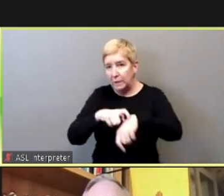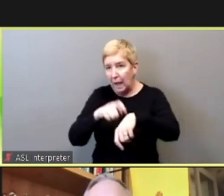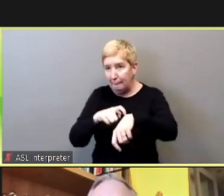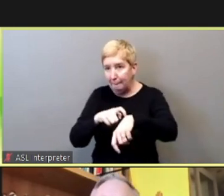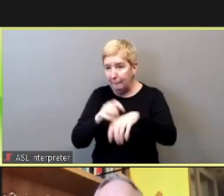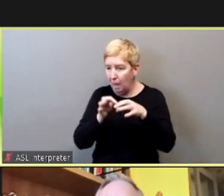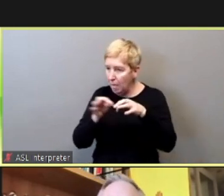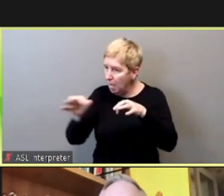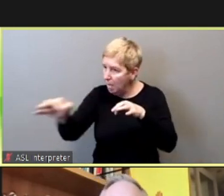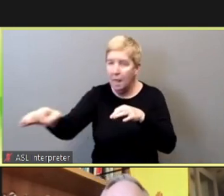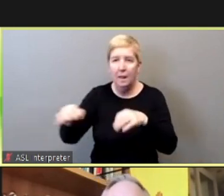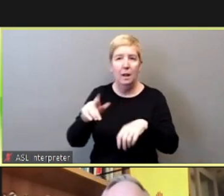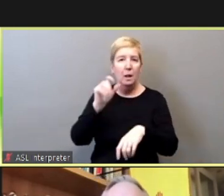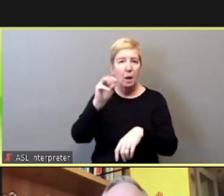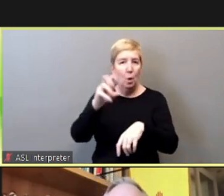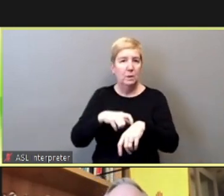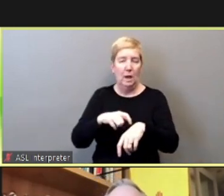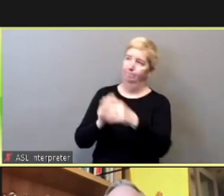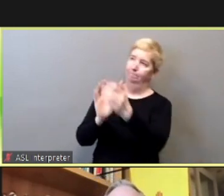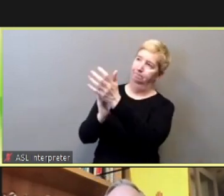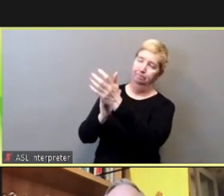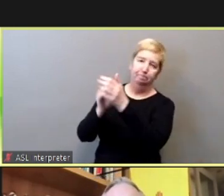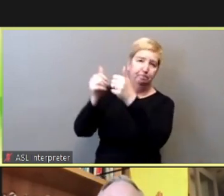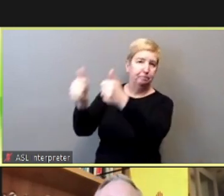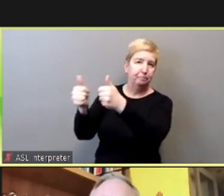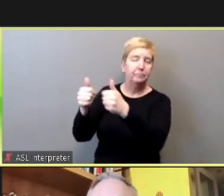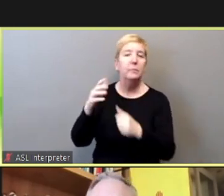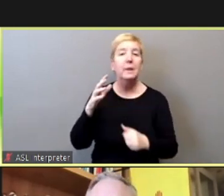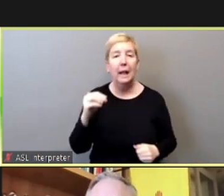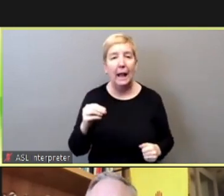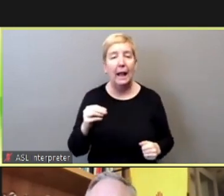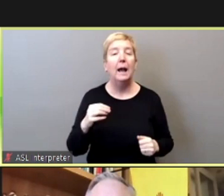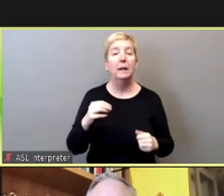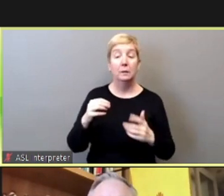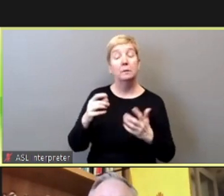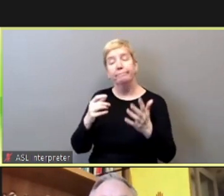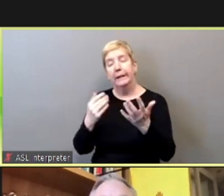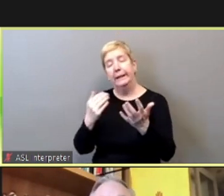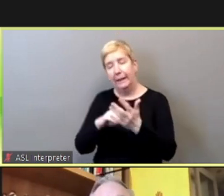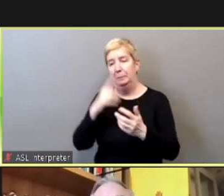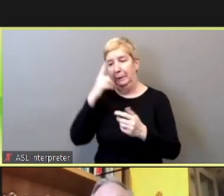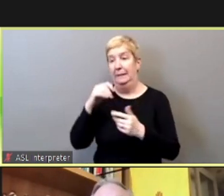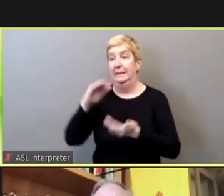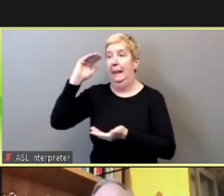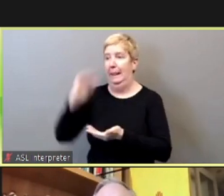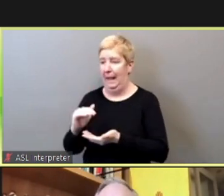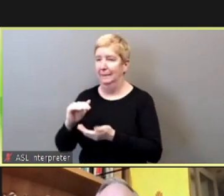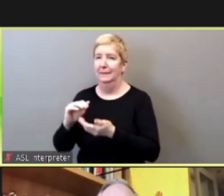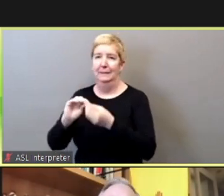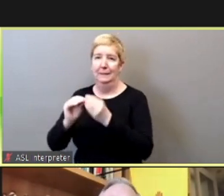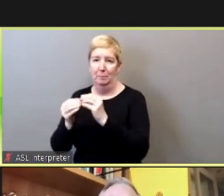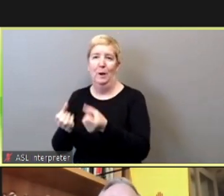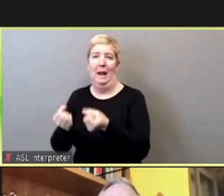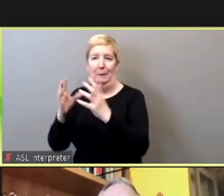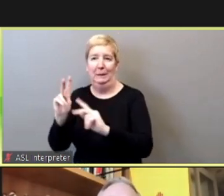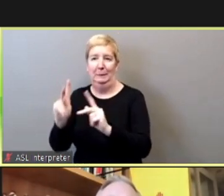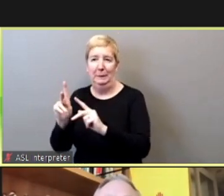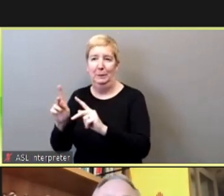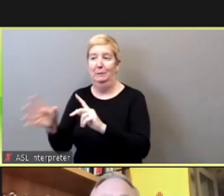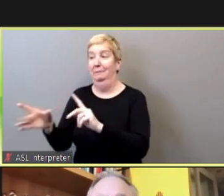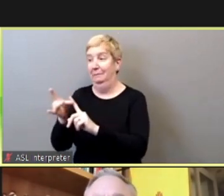is to their credit. And also, thankfully, due to the lower case count, we can reach people even earlier and do more